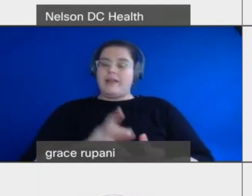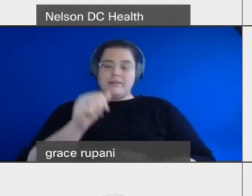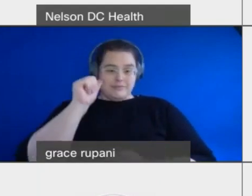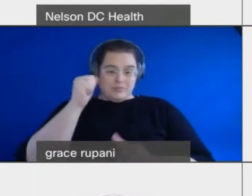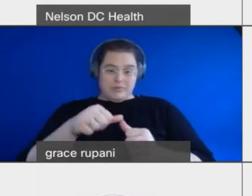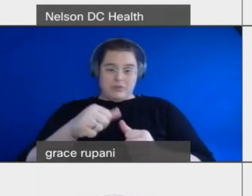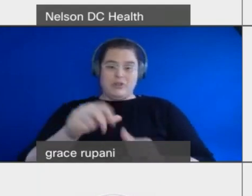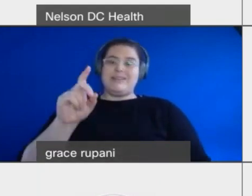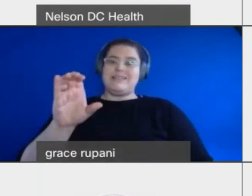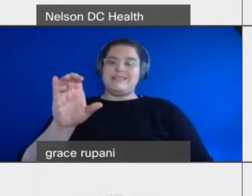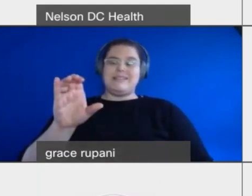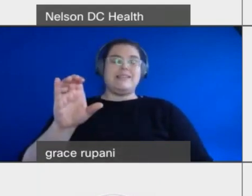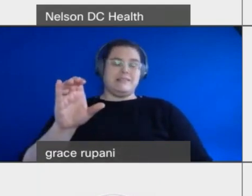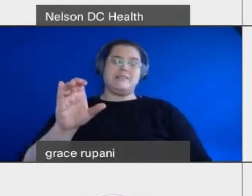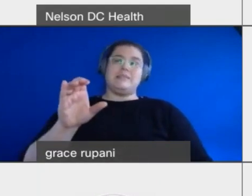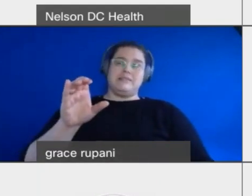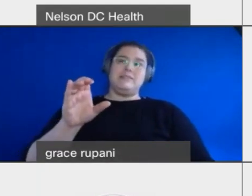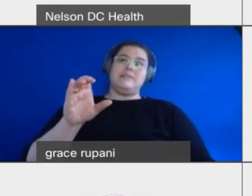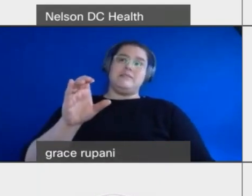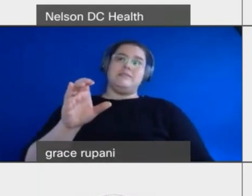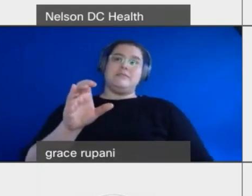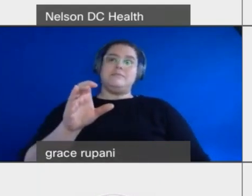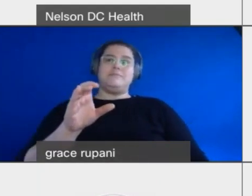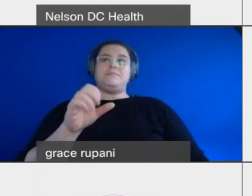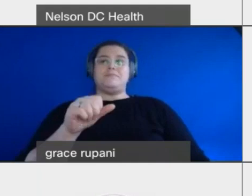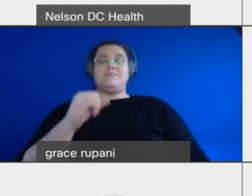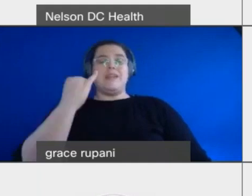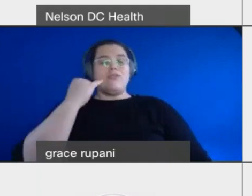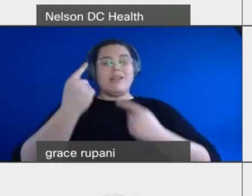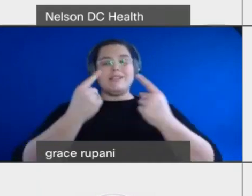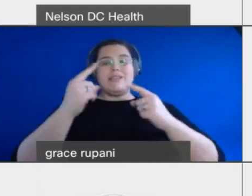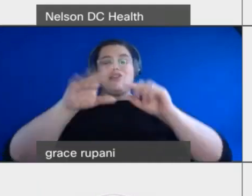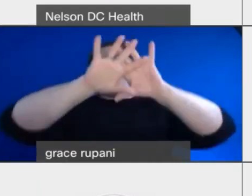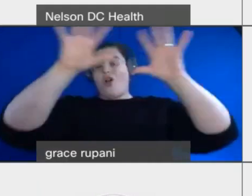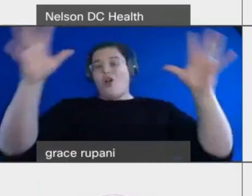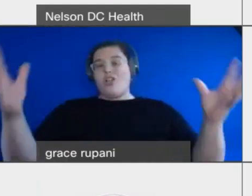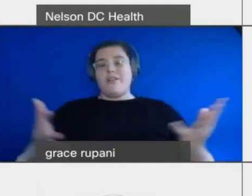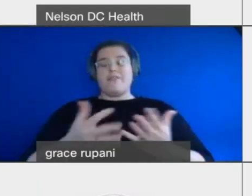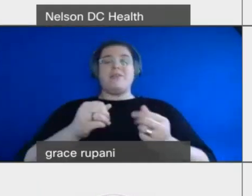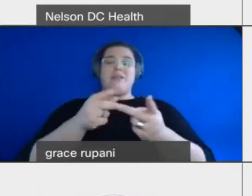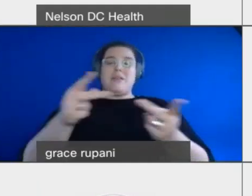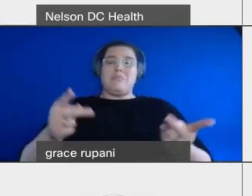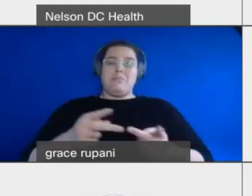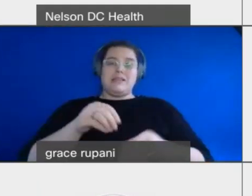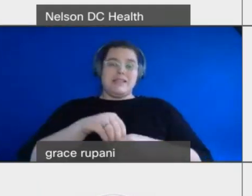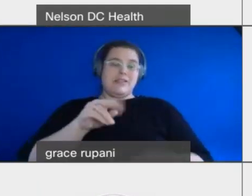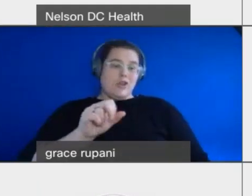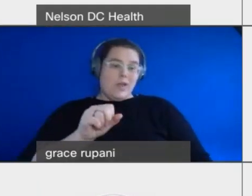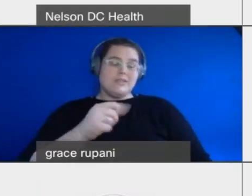top 10 places in the United States as far as vaccine administration. So